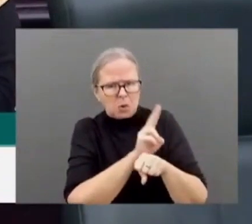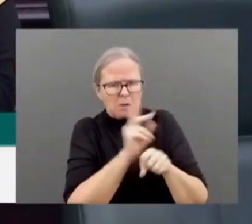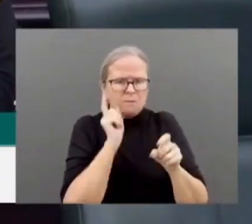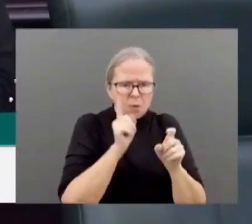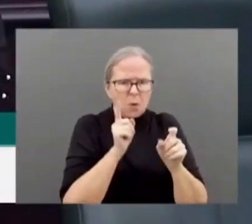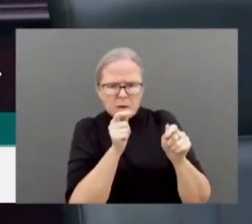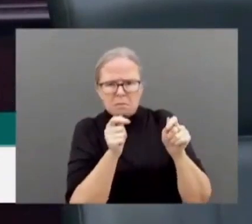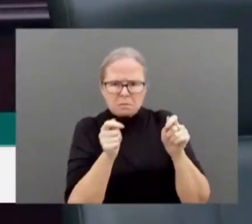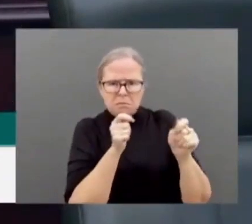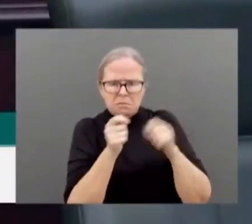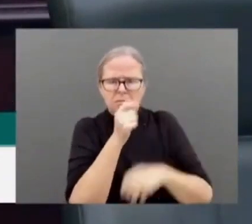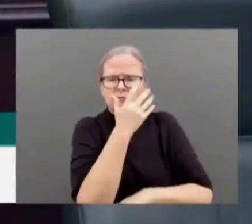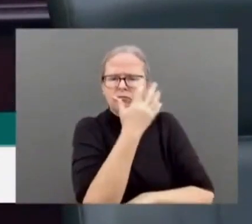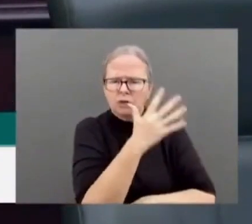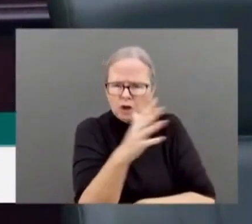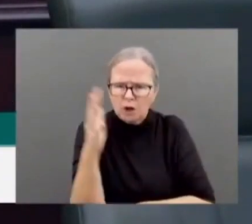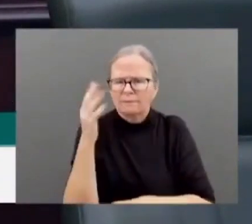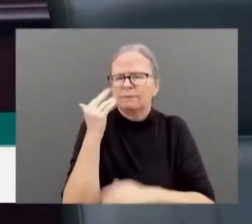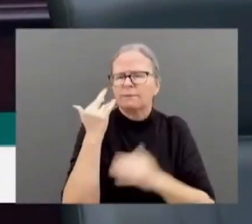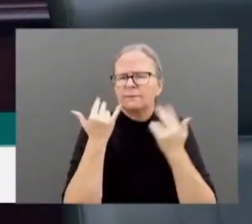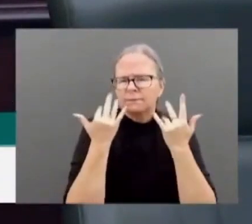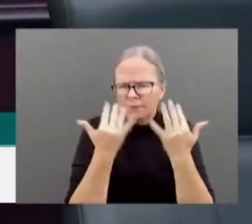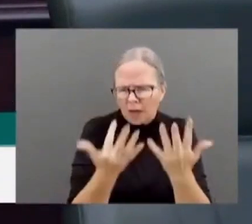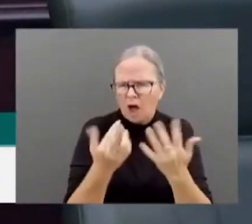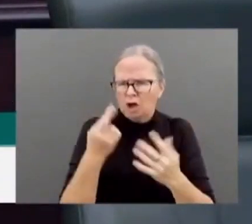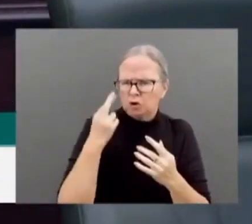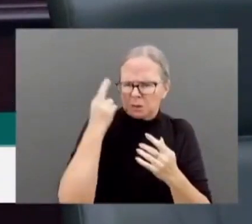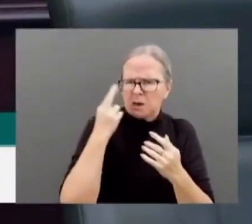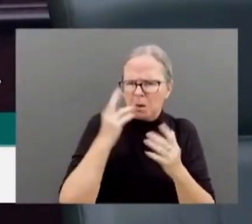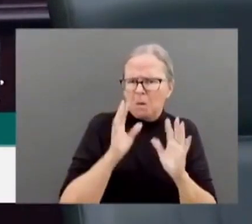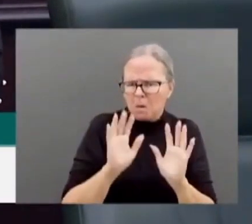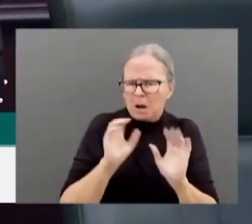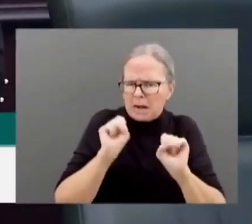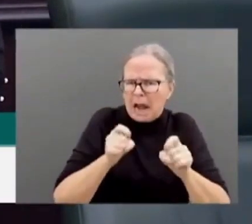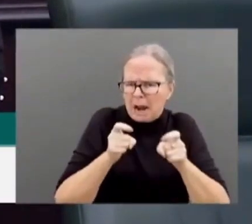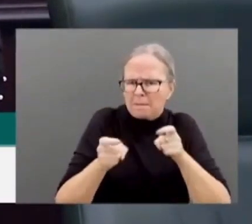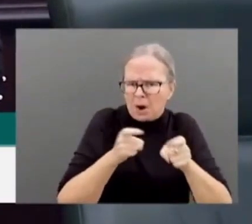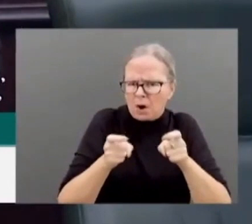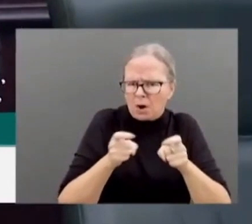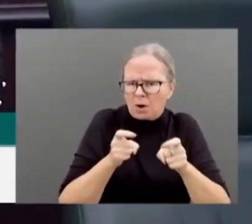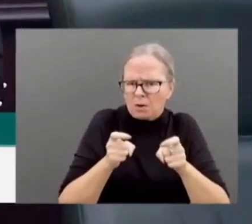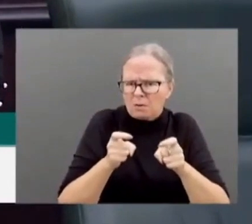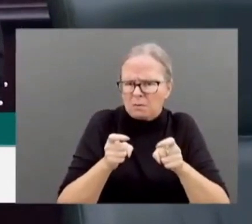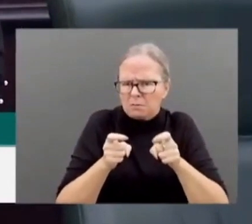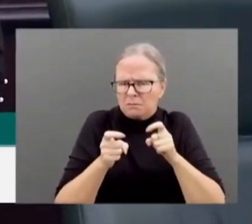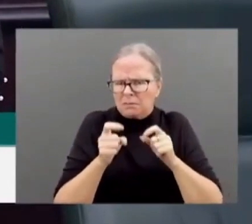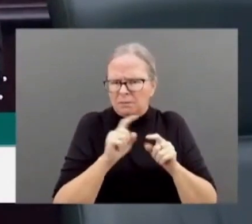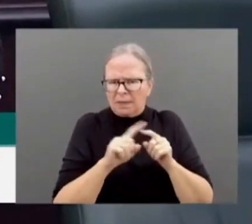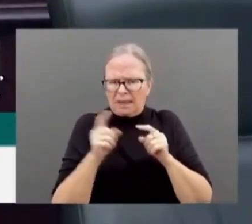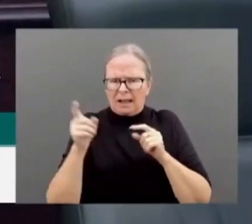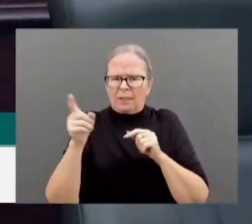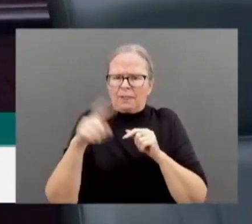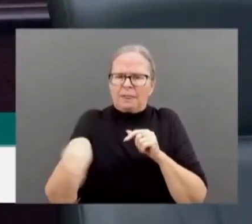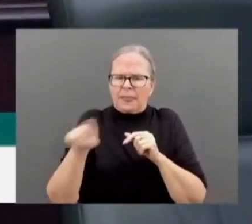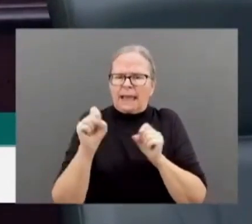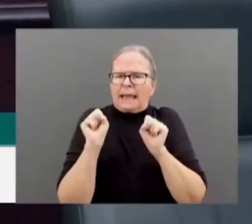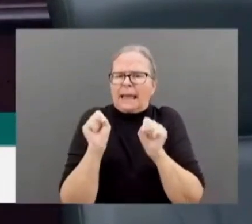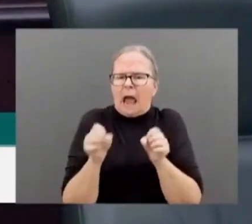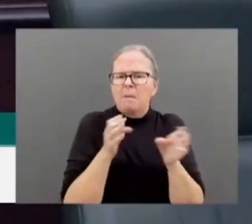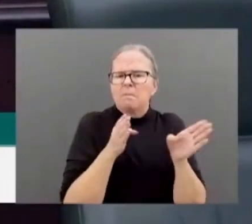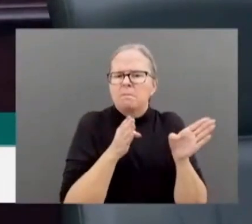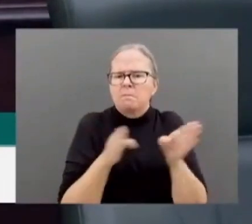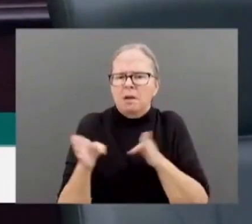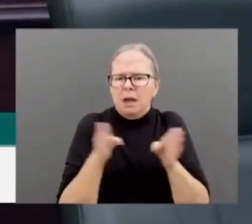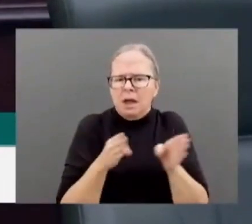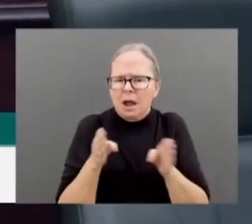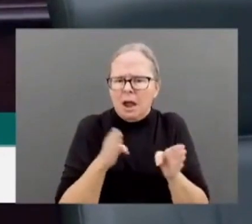than implementing sustainable multi-use recreation plans for Albertans, the government fails to adequately manage motorized recreation that